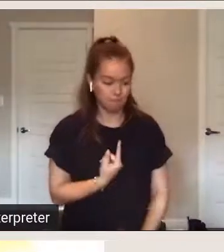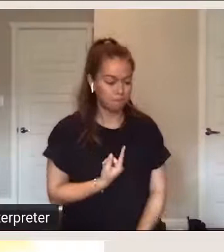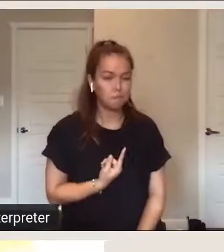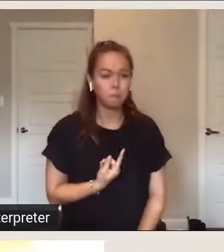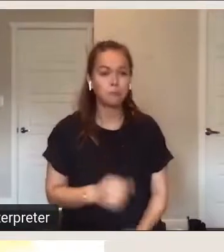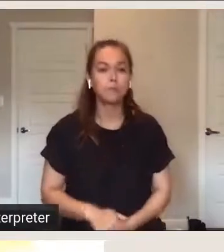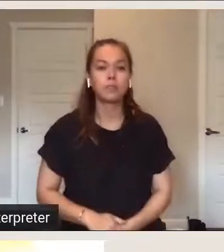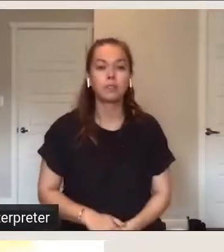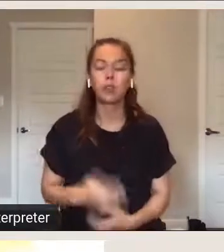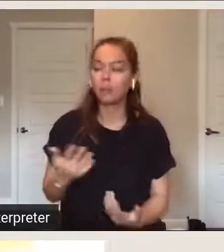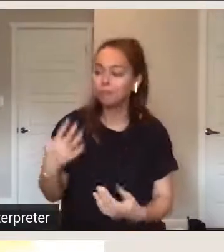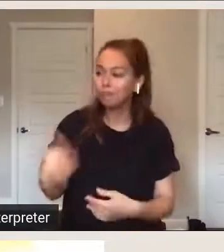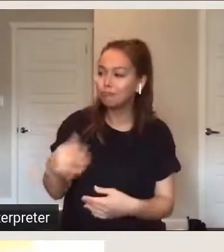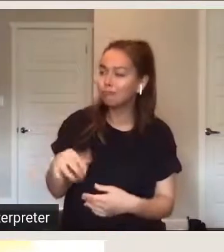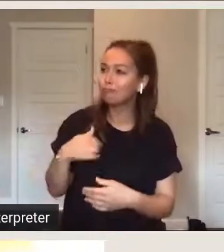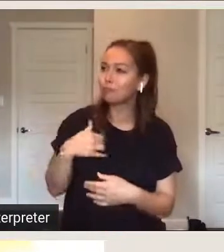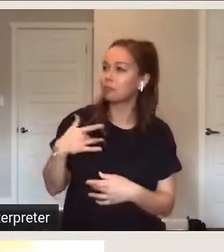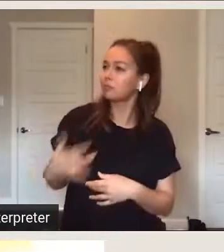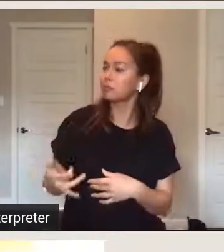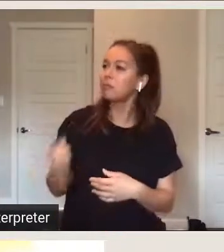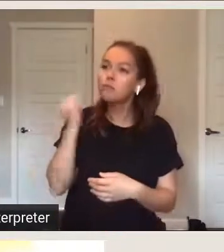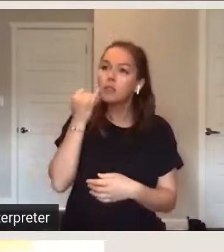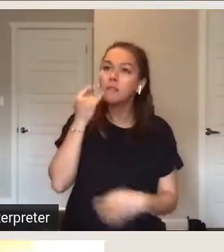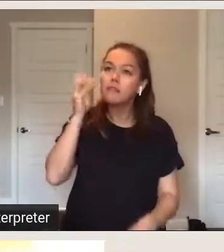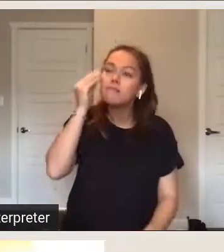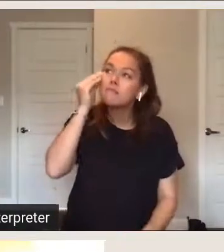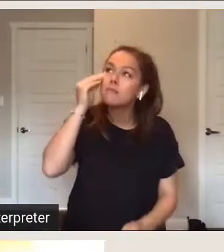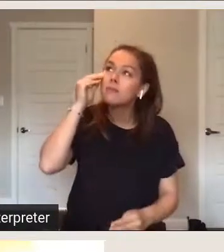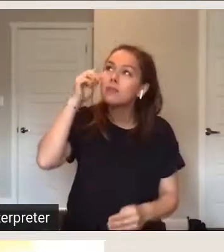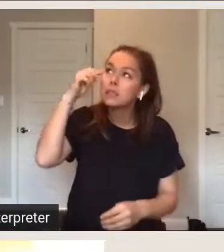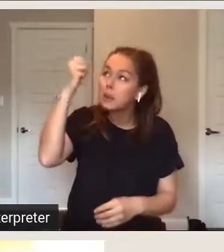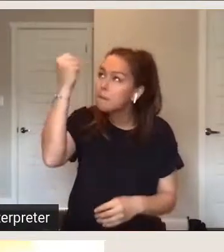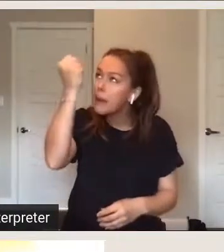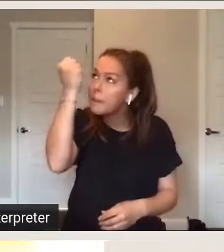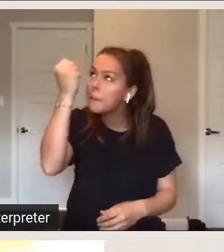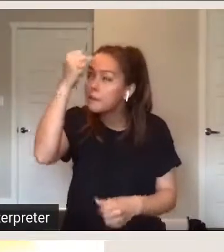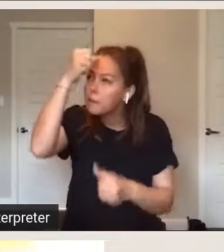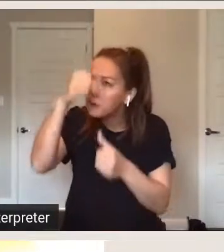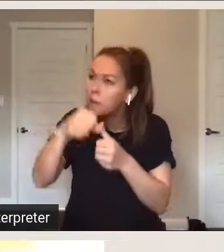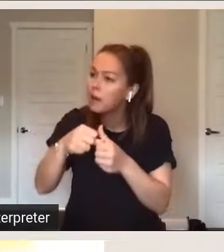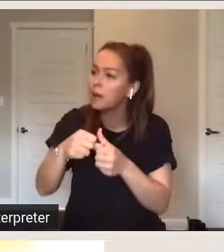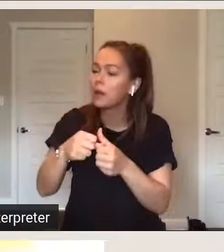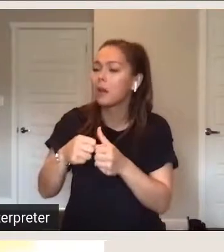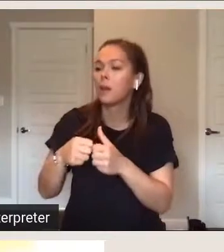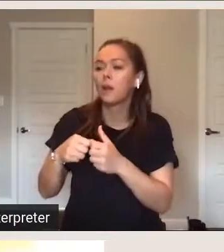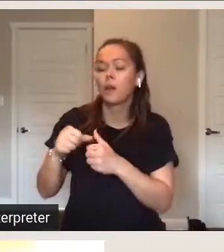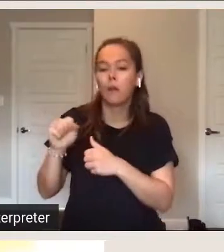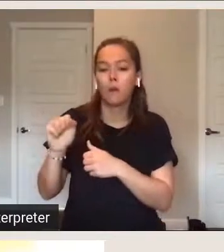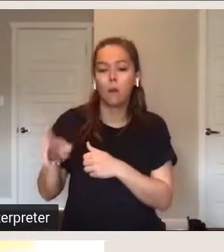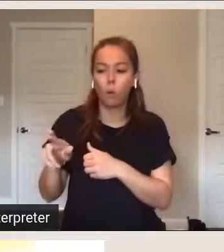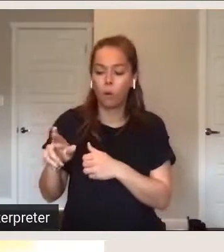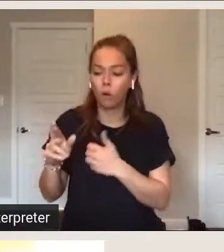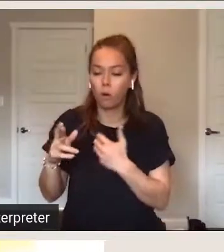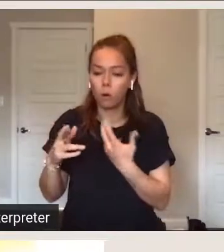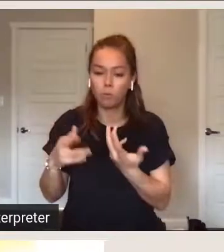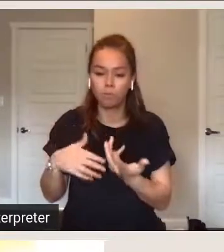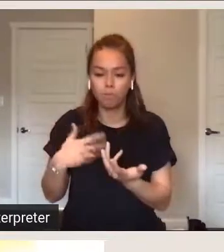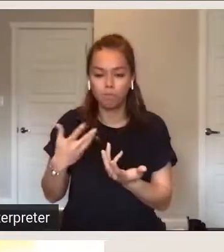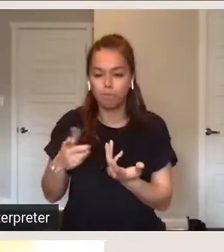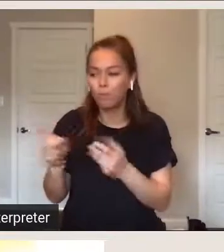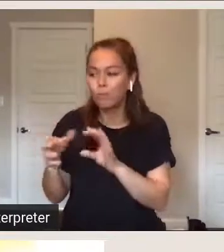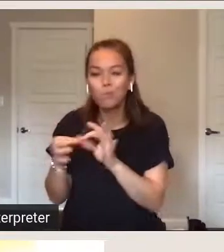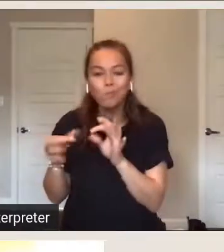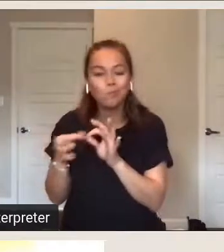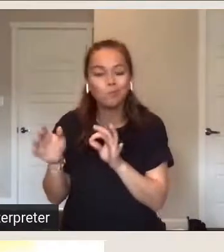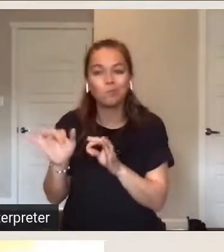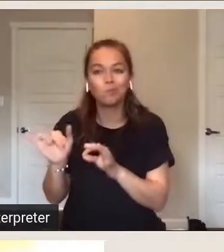like memory and thinking about, you know, as you said, like this concept of